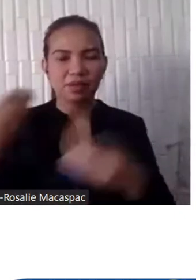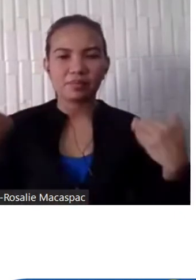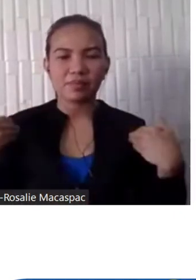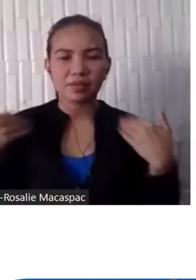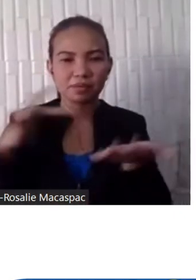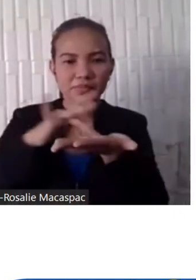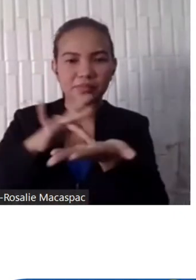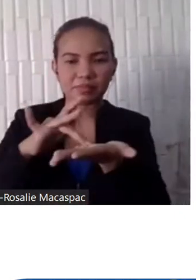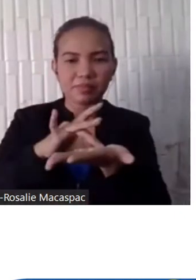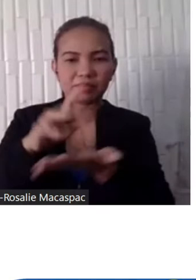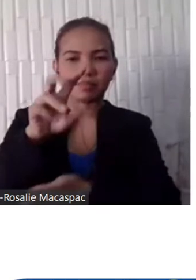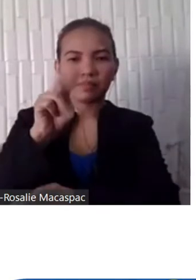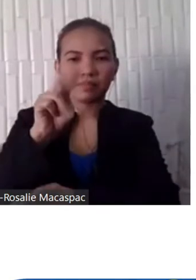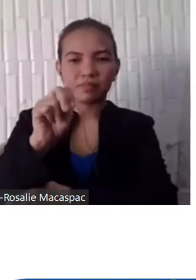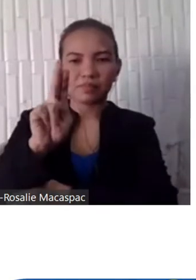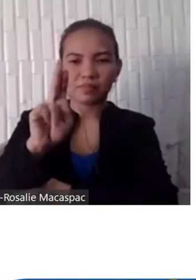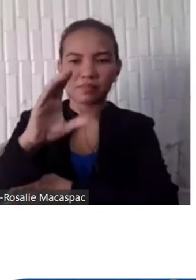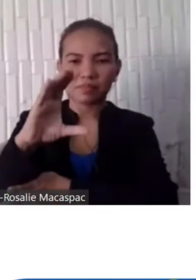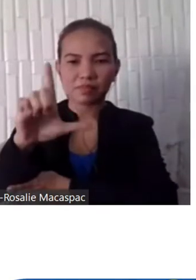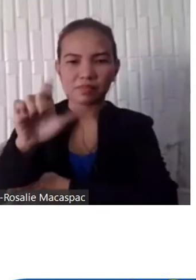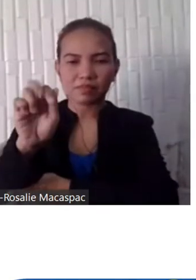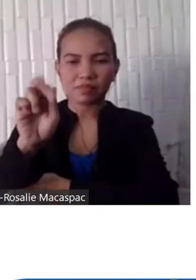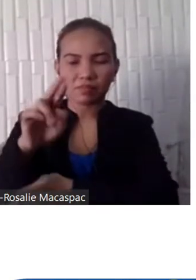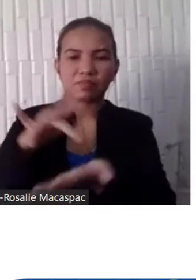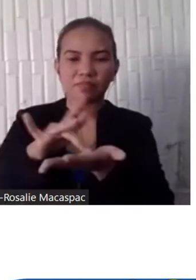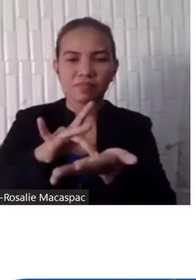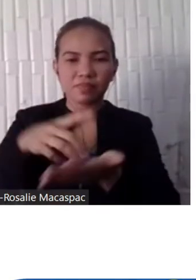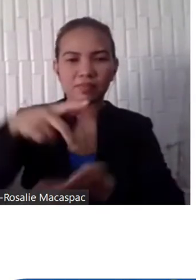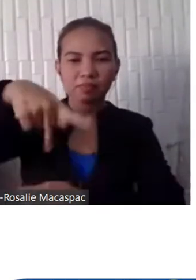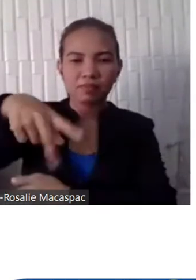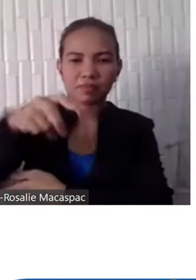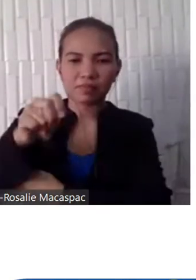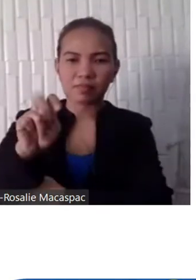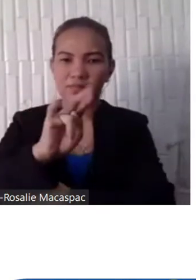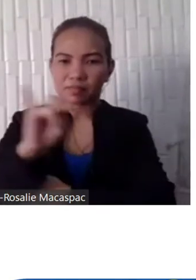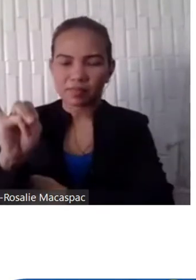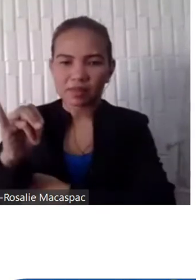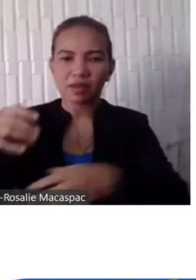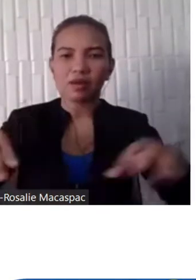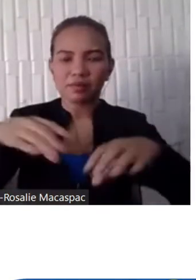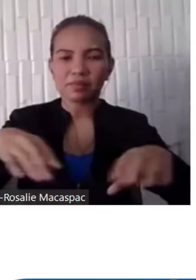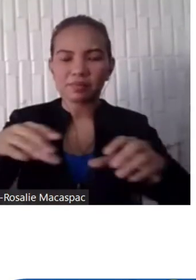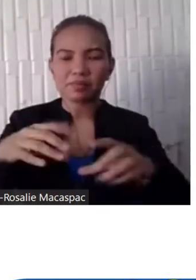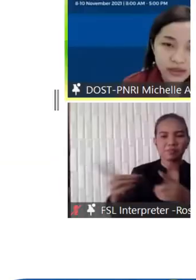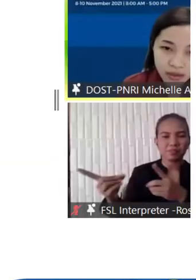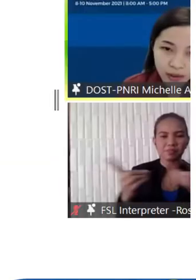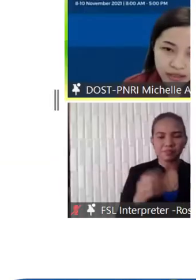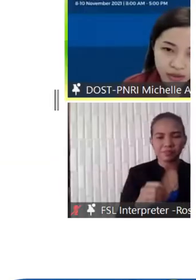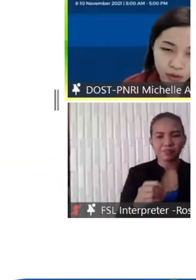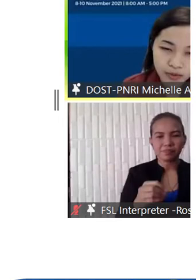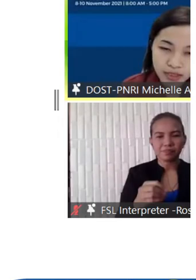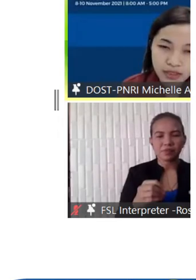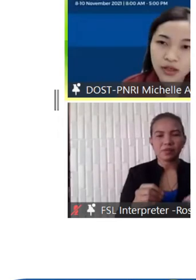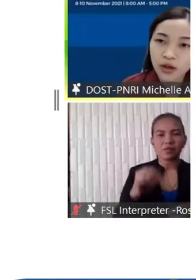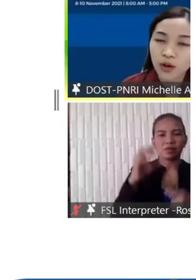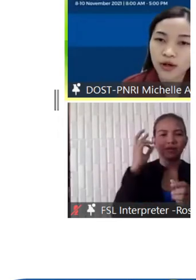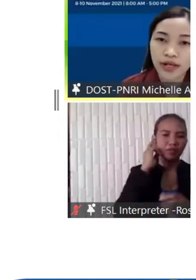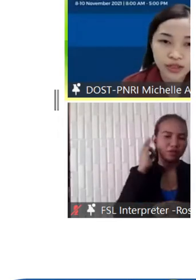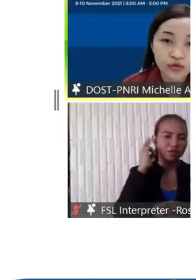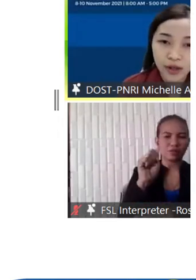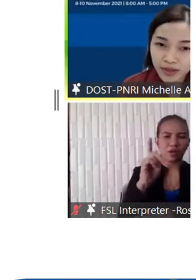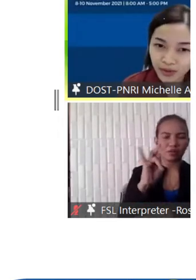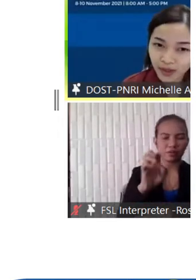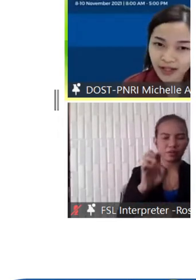nuclear medicine. Sa PNRI, nakakagawa tayo ng radioactive isotopes or radioisotopes